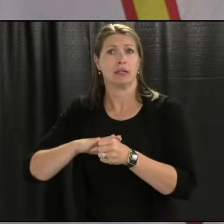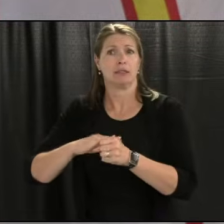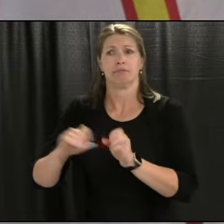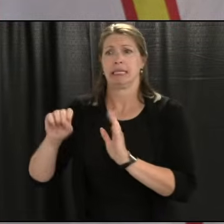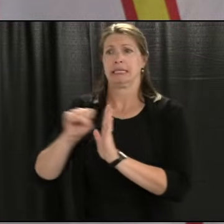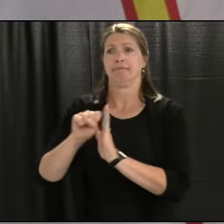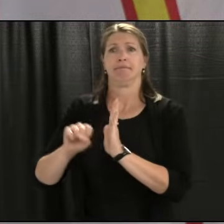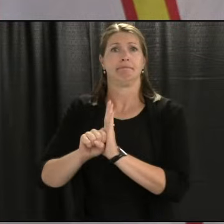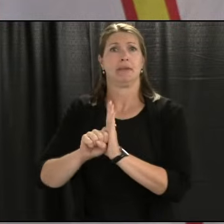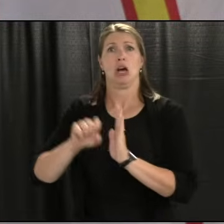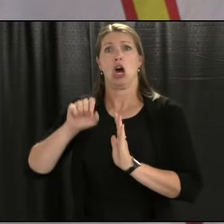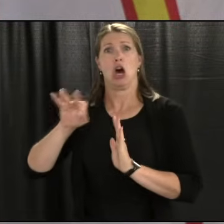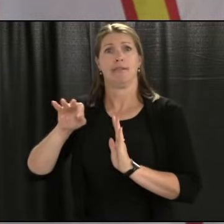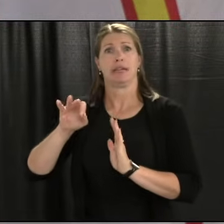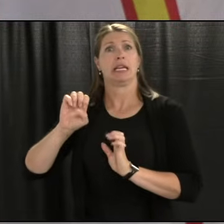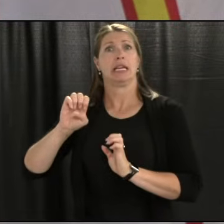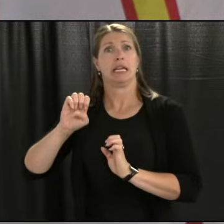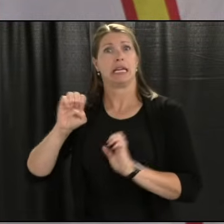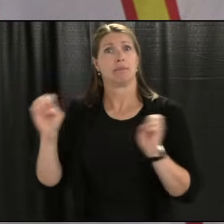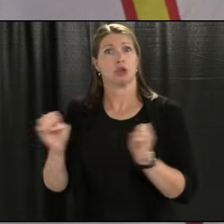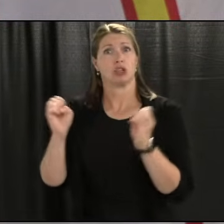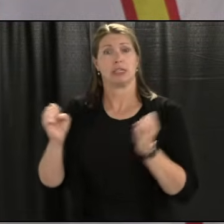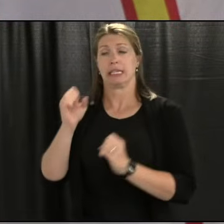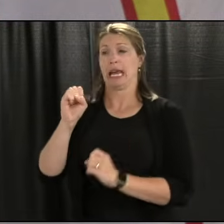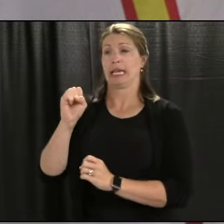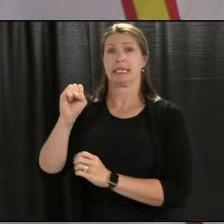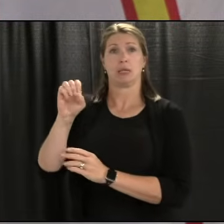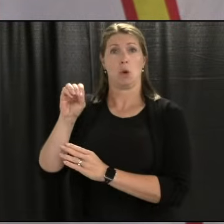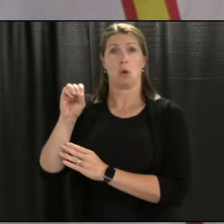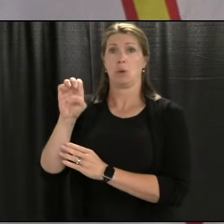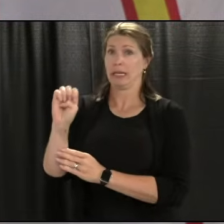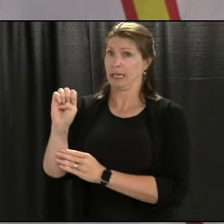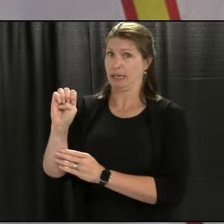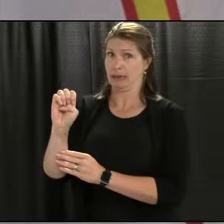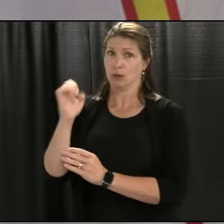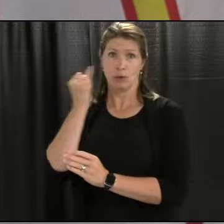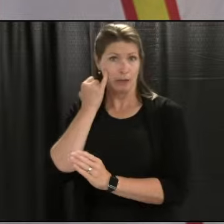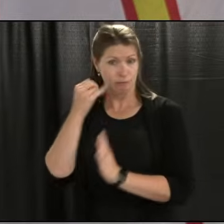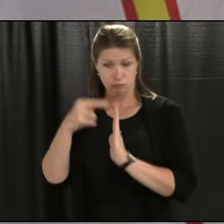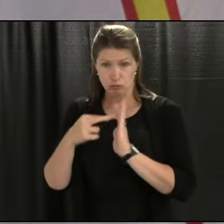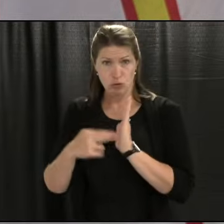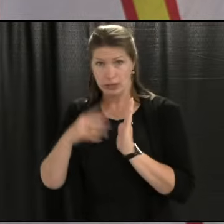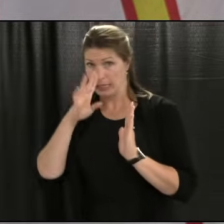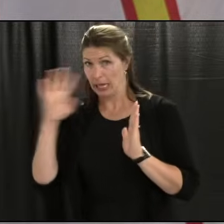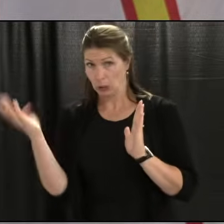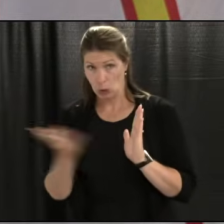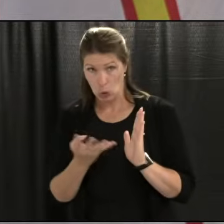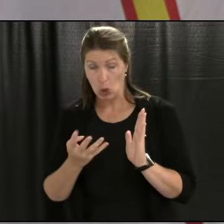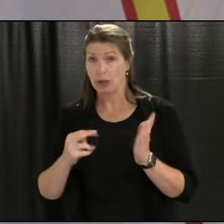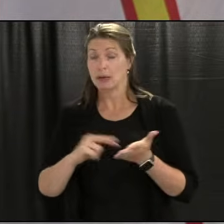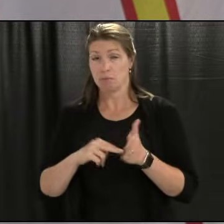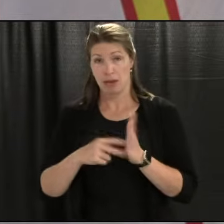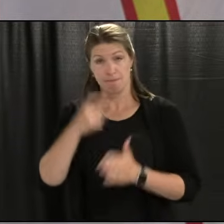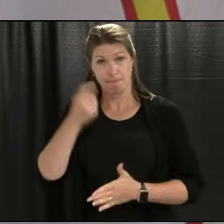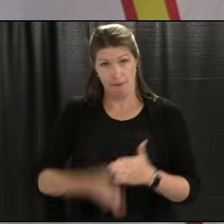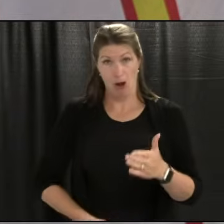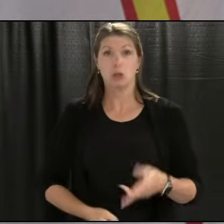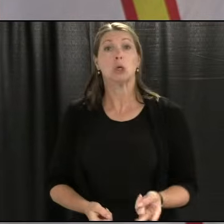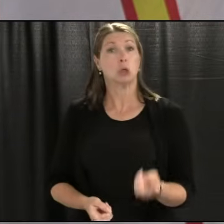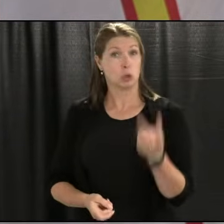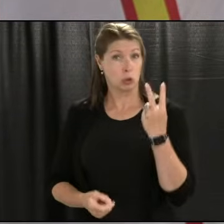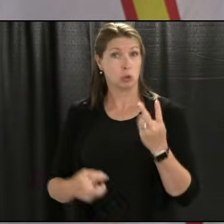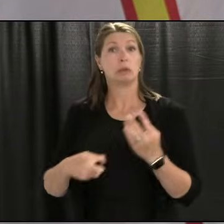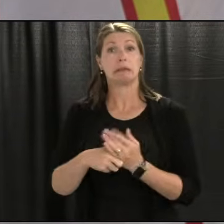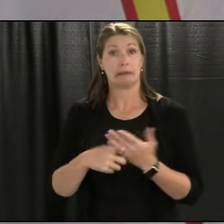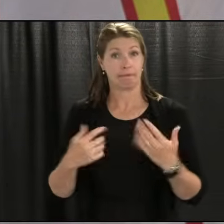reason, and that we are pursuing everybody who potentially has violated these regulations. And now that the 2 fines have been